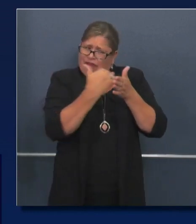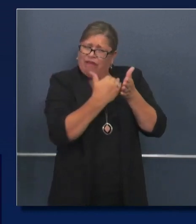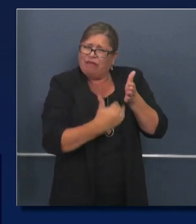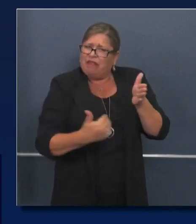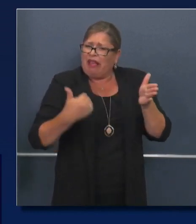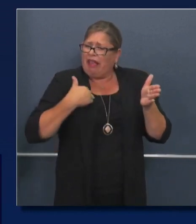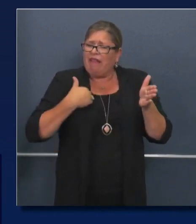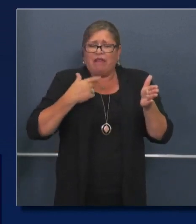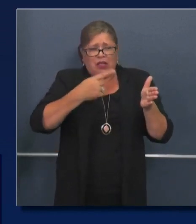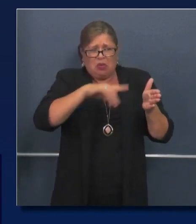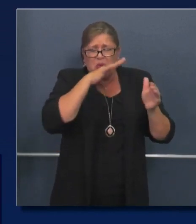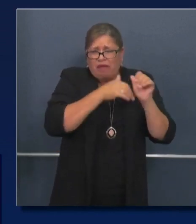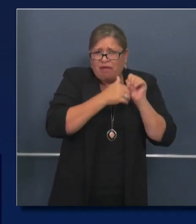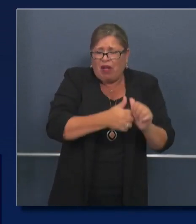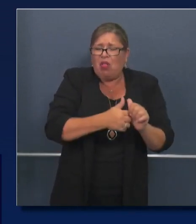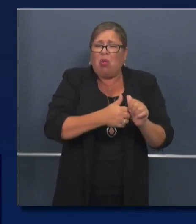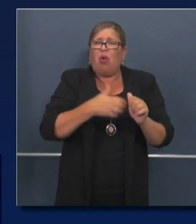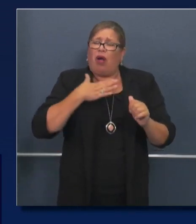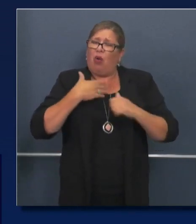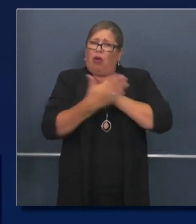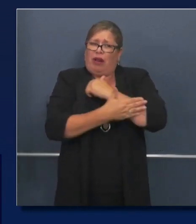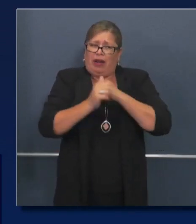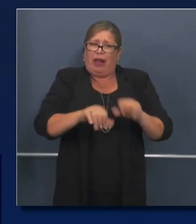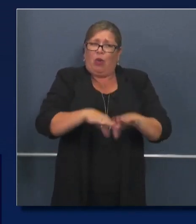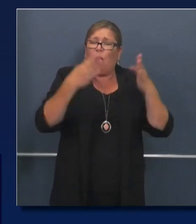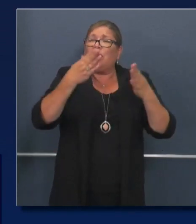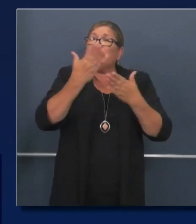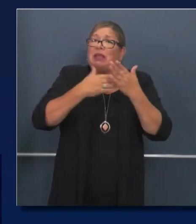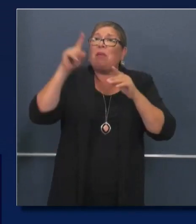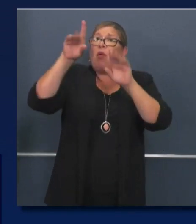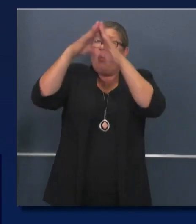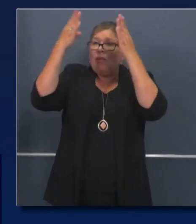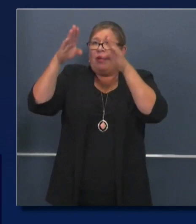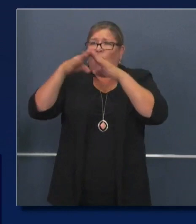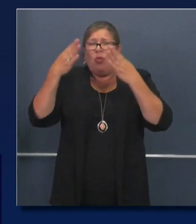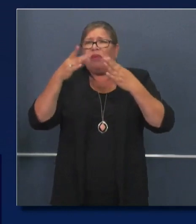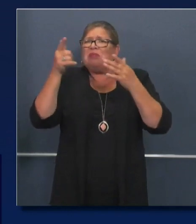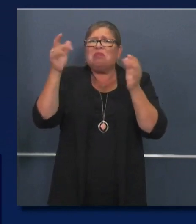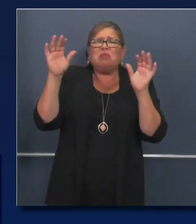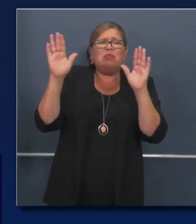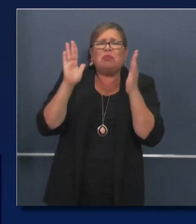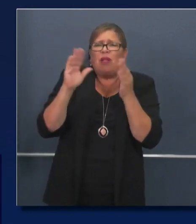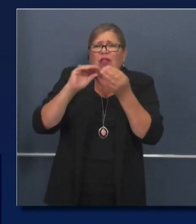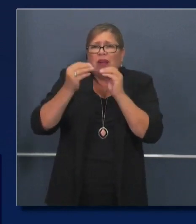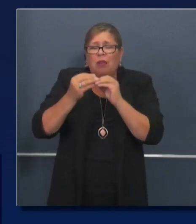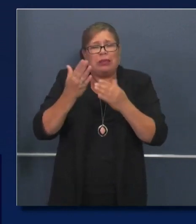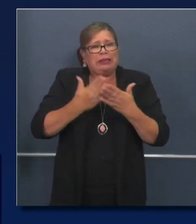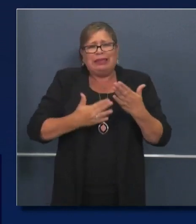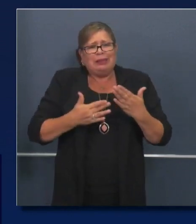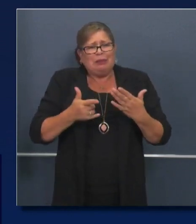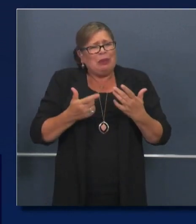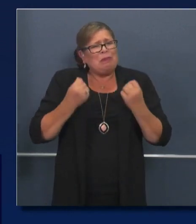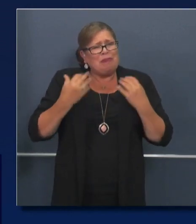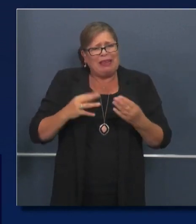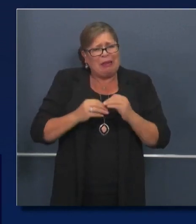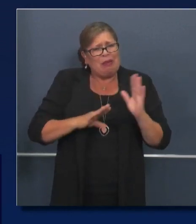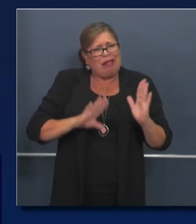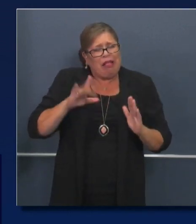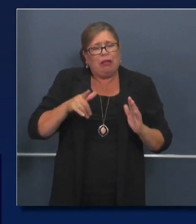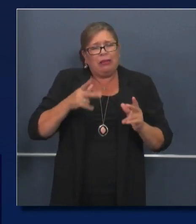out the sectoral guidance and allows for a deliberative process to be put into place by counties. And that's why you